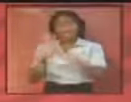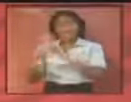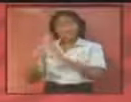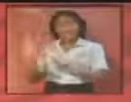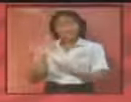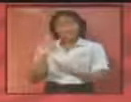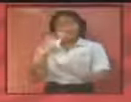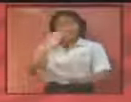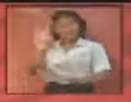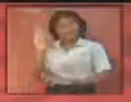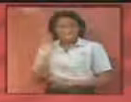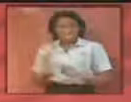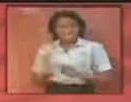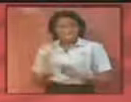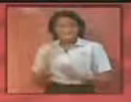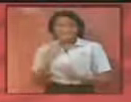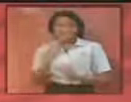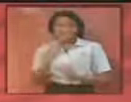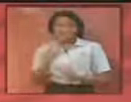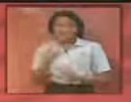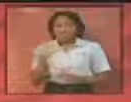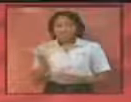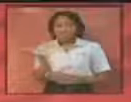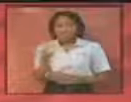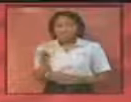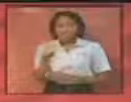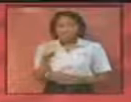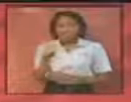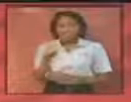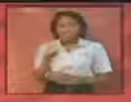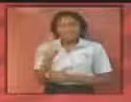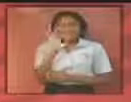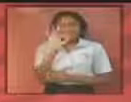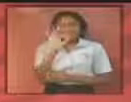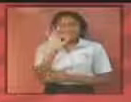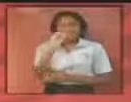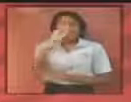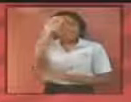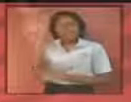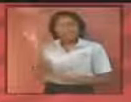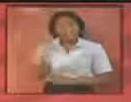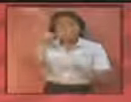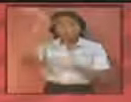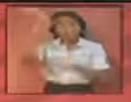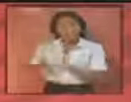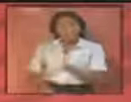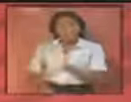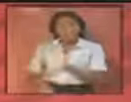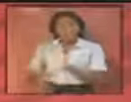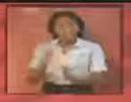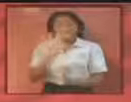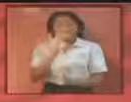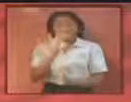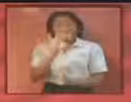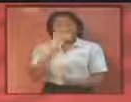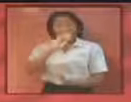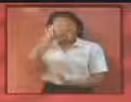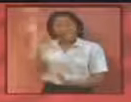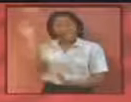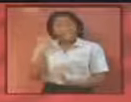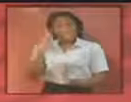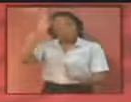a 95% reduction in deaths, 86% reduction in hospitalization, and an 80% reduction